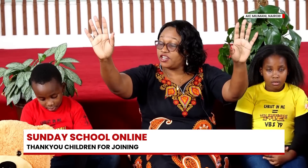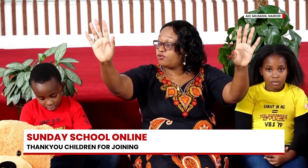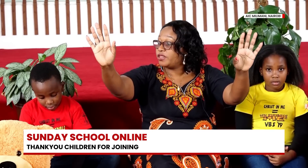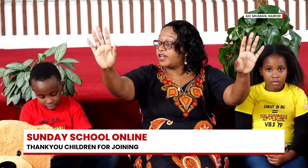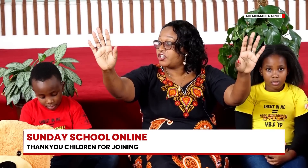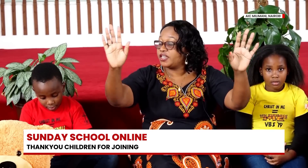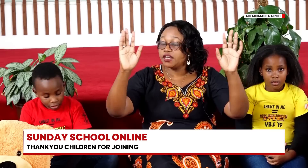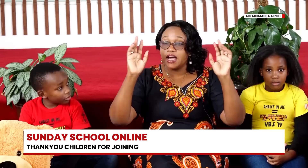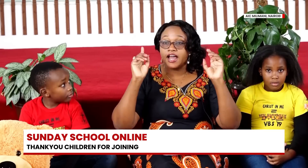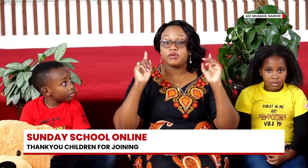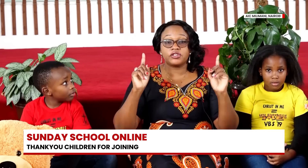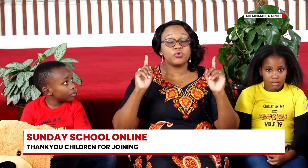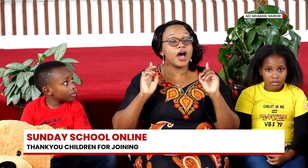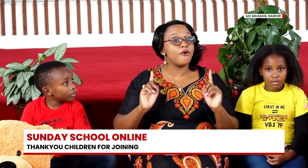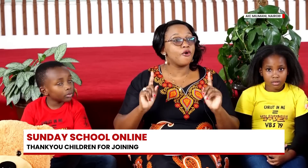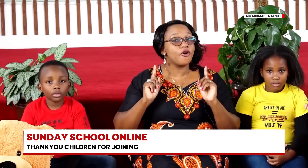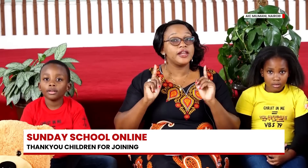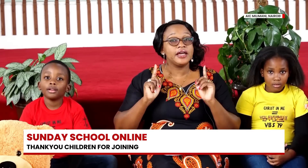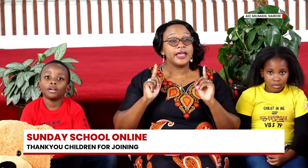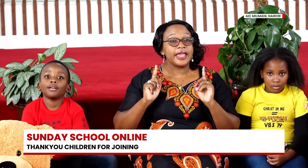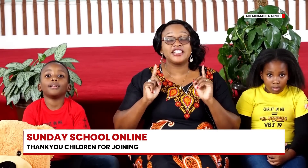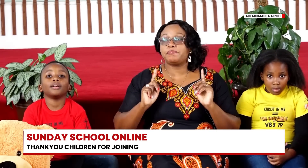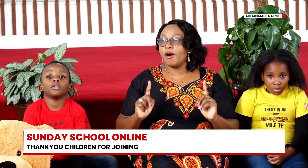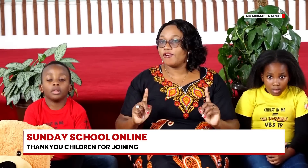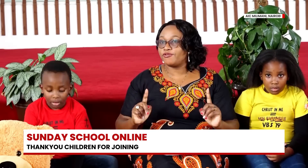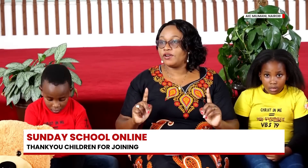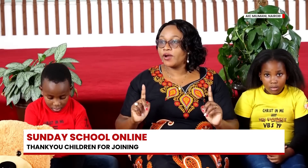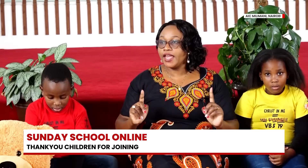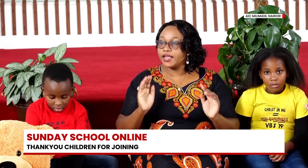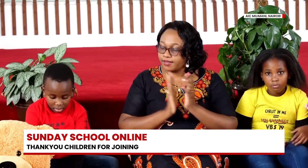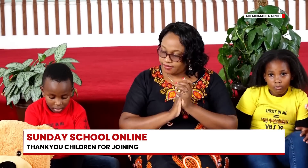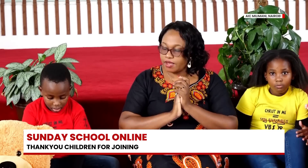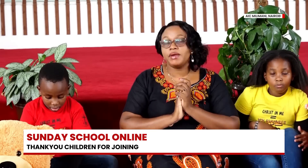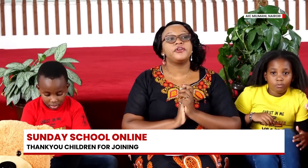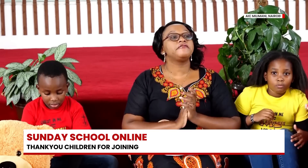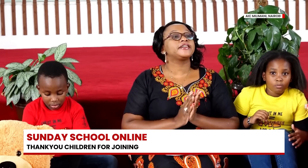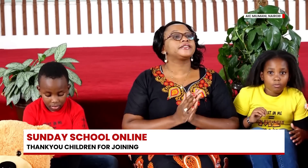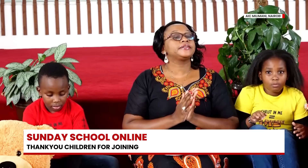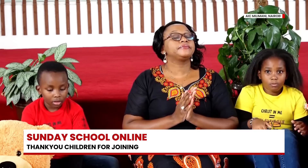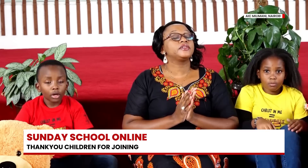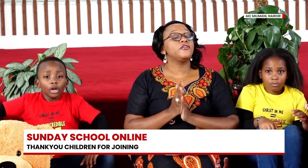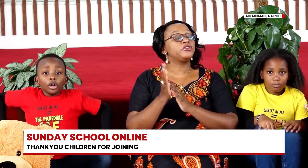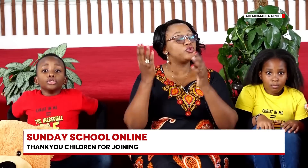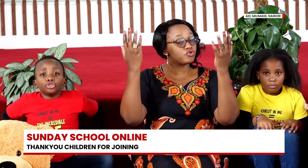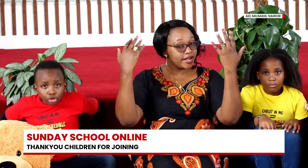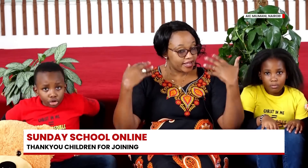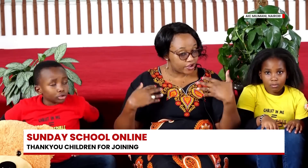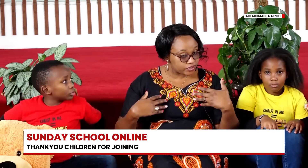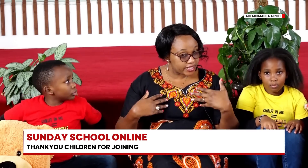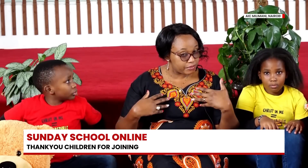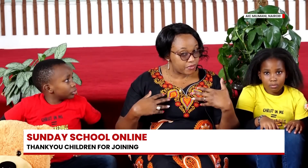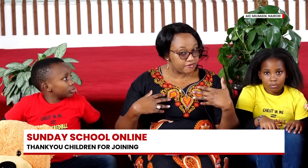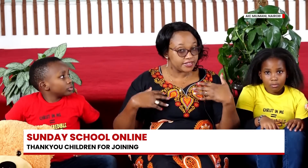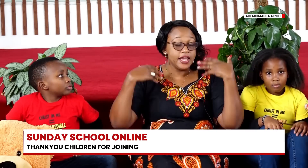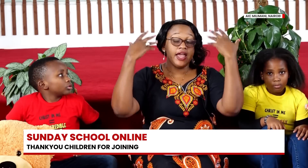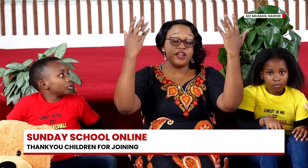they continued with their journey. And we saw how God is powerful. Okay? Memory verse. Children here, you